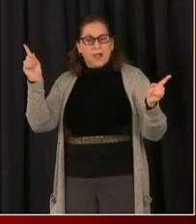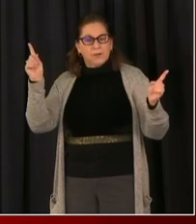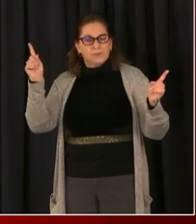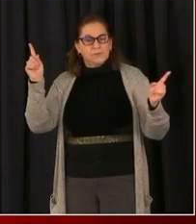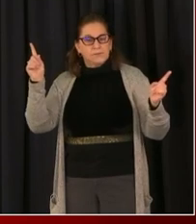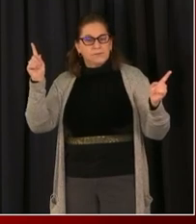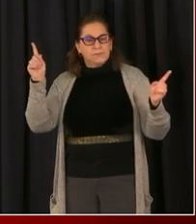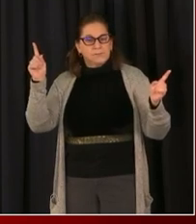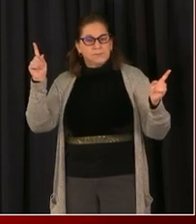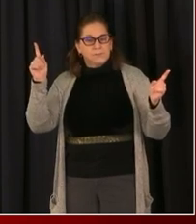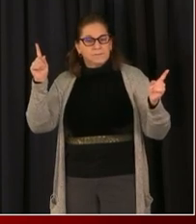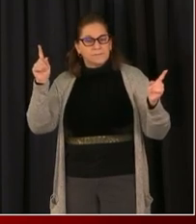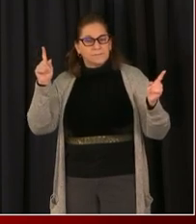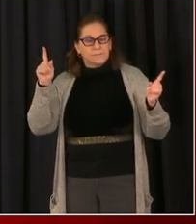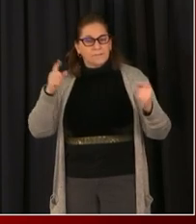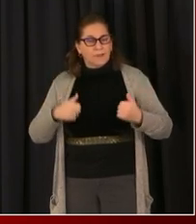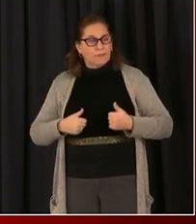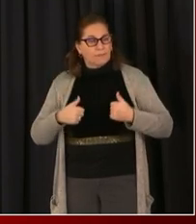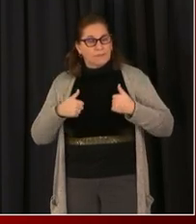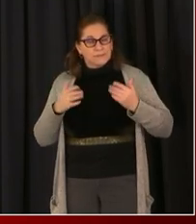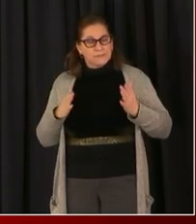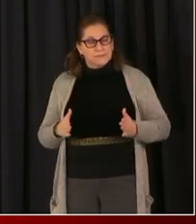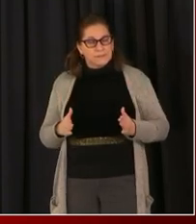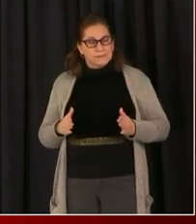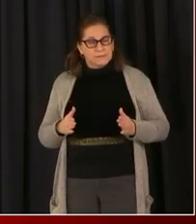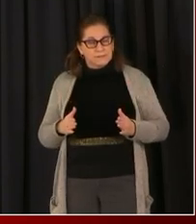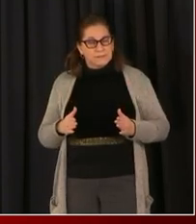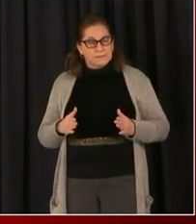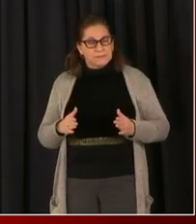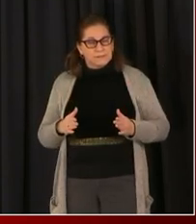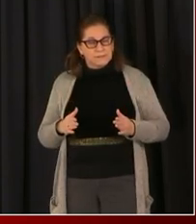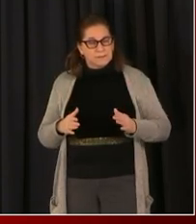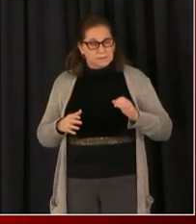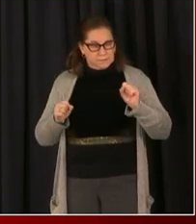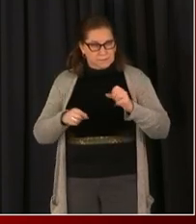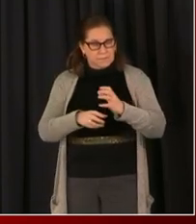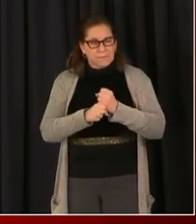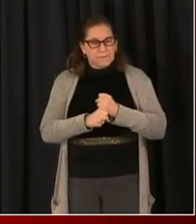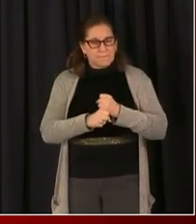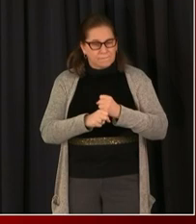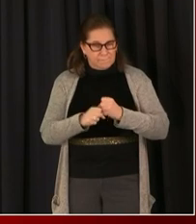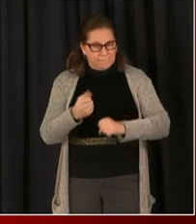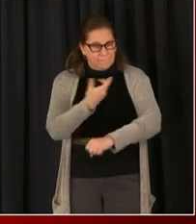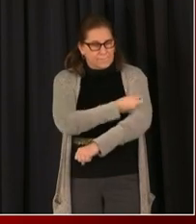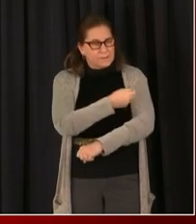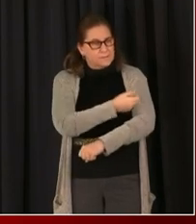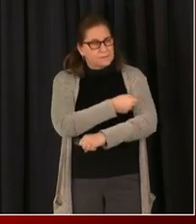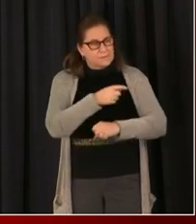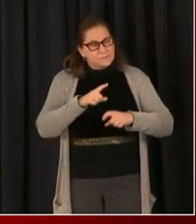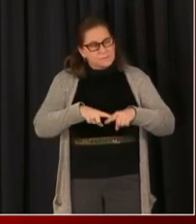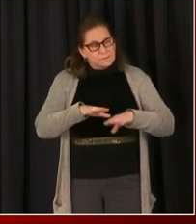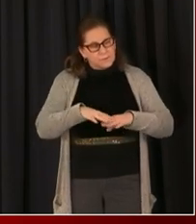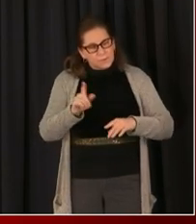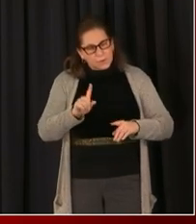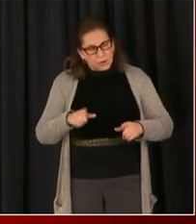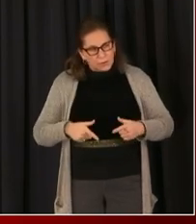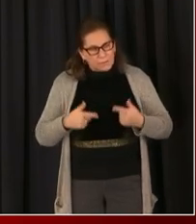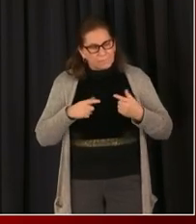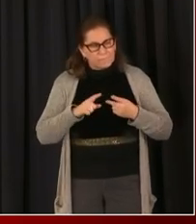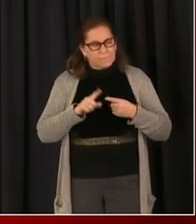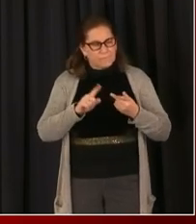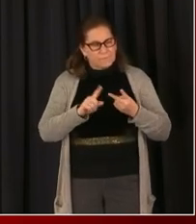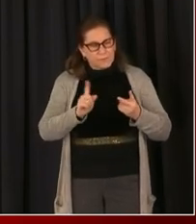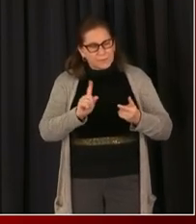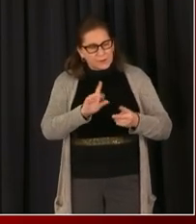residents should expect to be vaccinated based on where they live, not necessarily where they work. I'm wondering if that's your understanding as well,